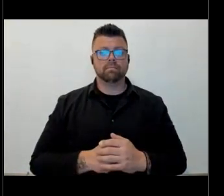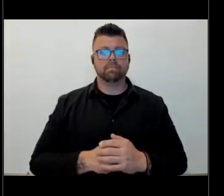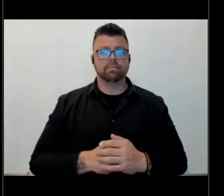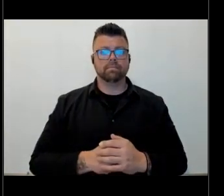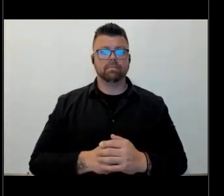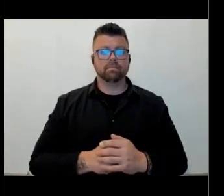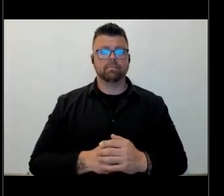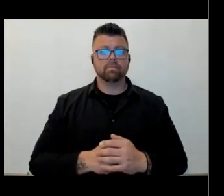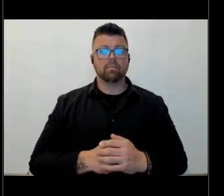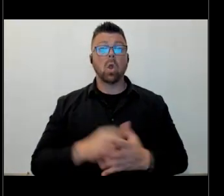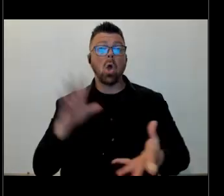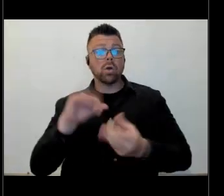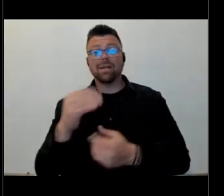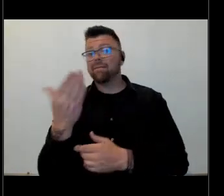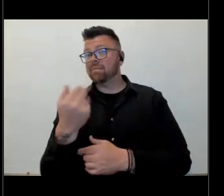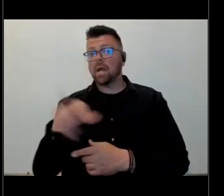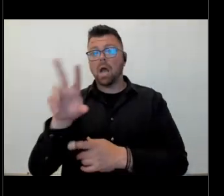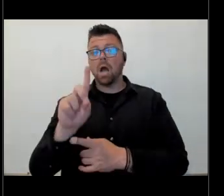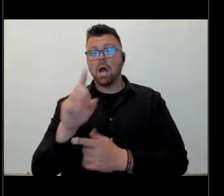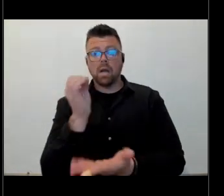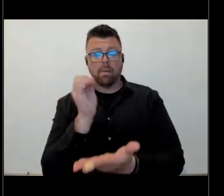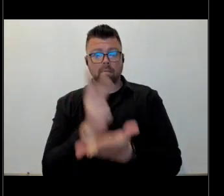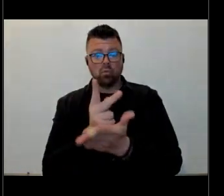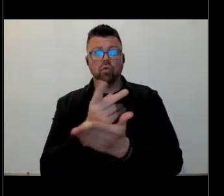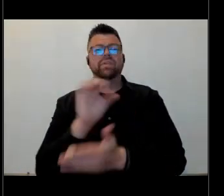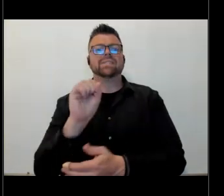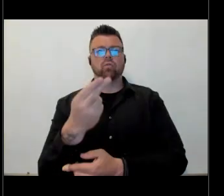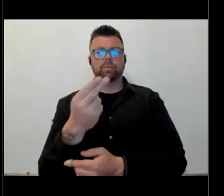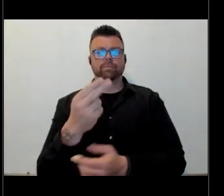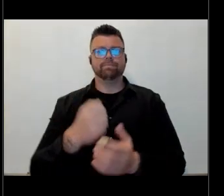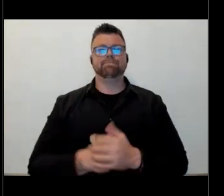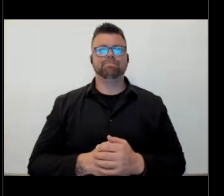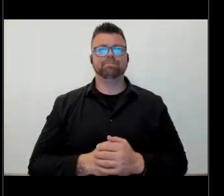There are 15 HUD-approved safe harbors.